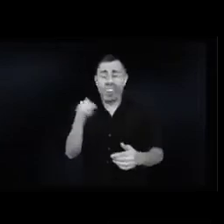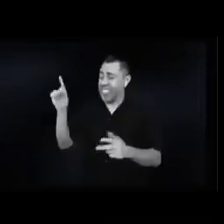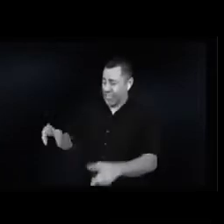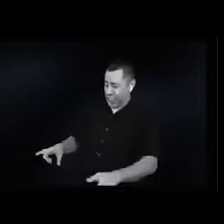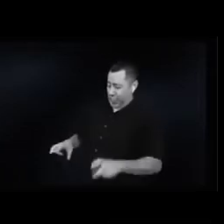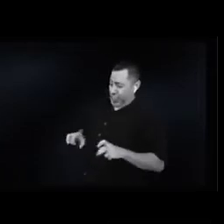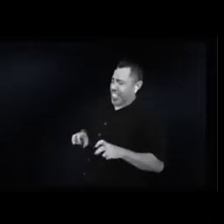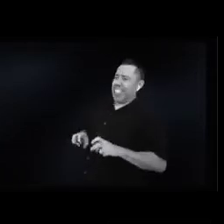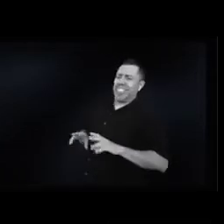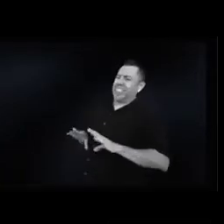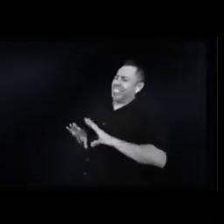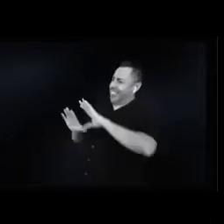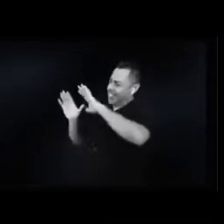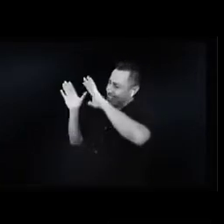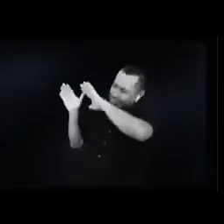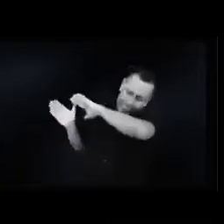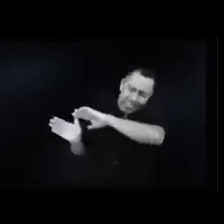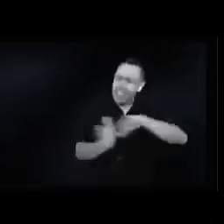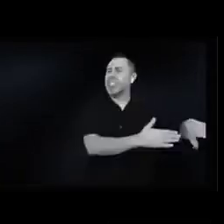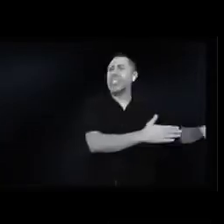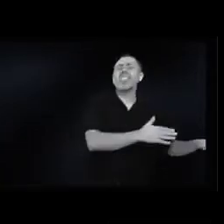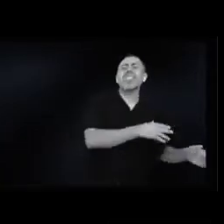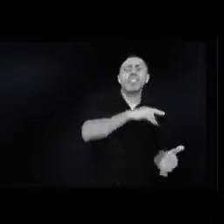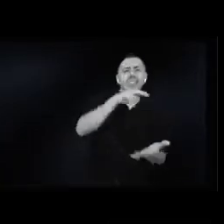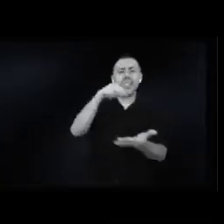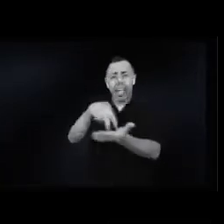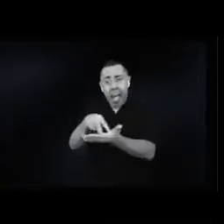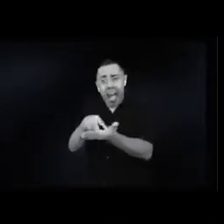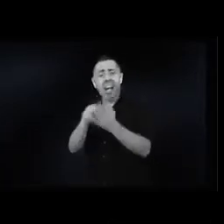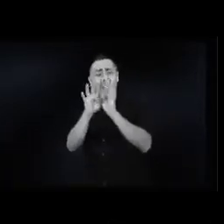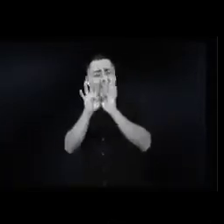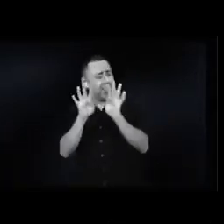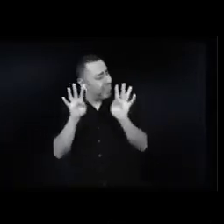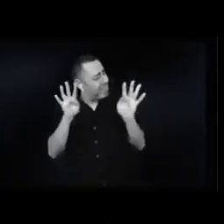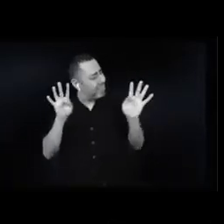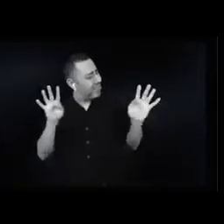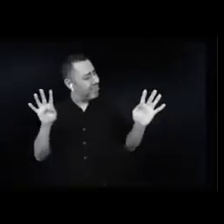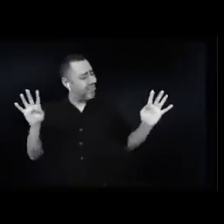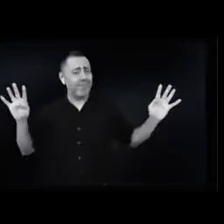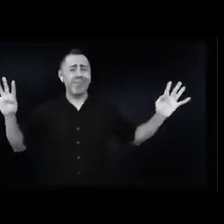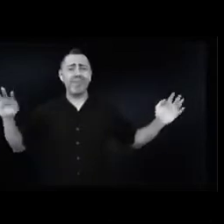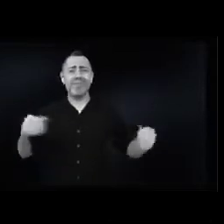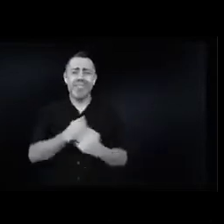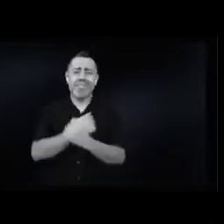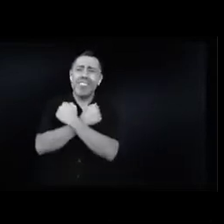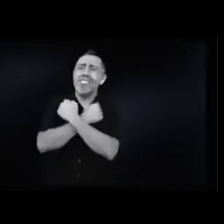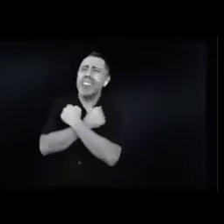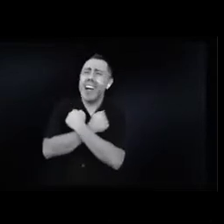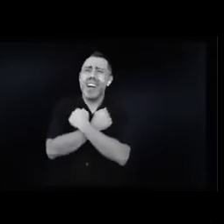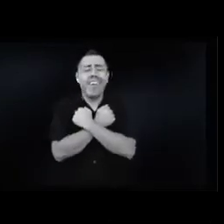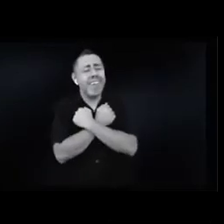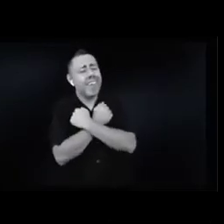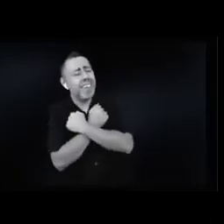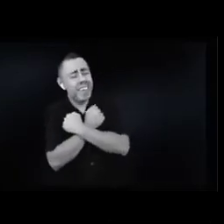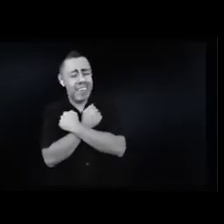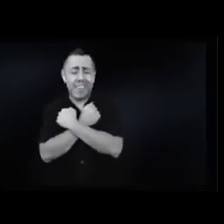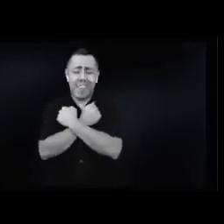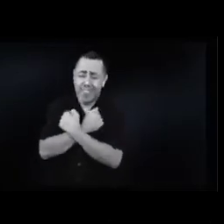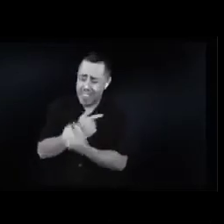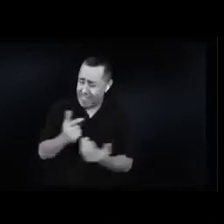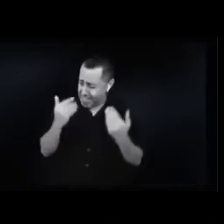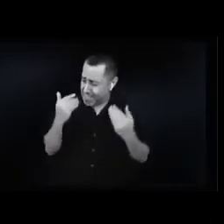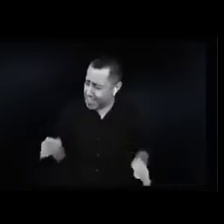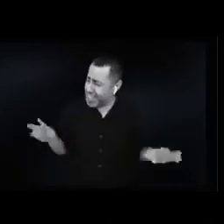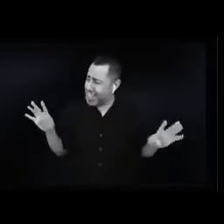in love, we'll shout out for love. Stand in